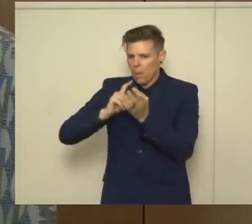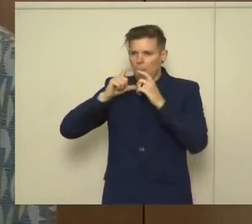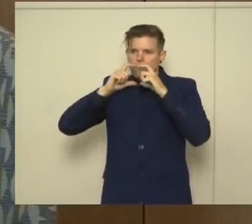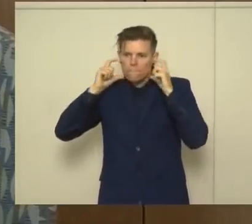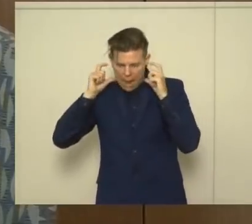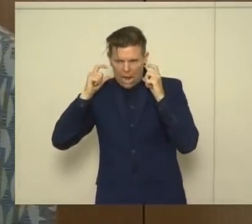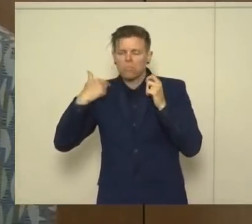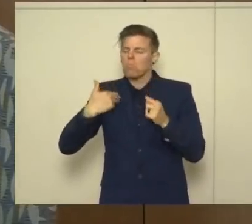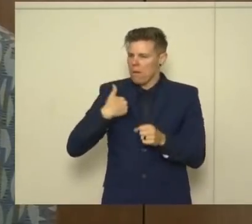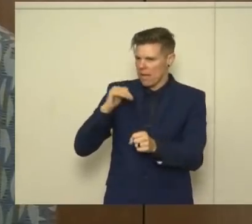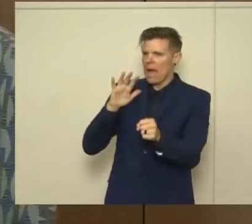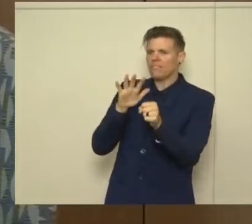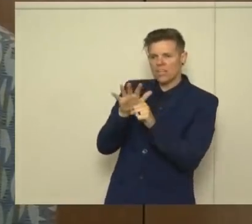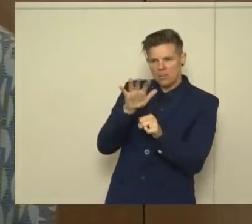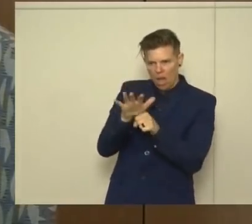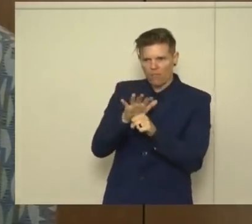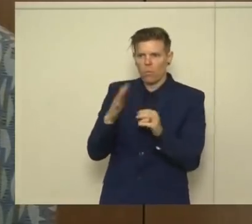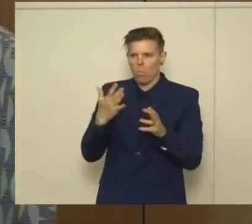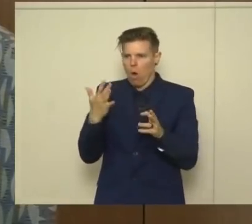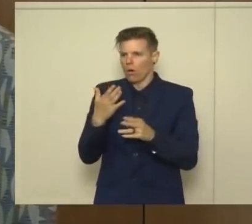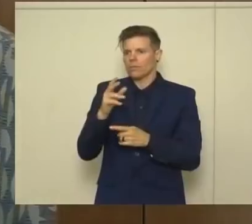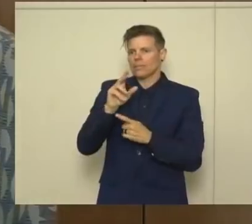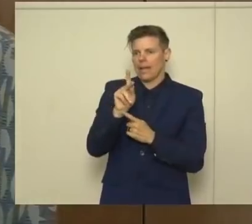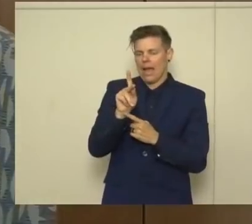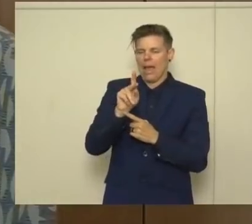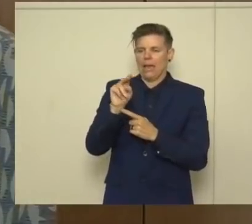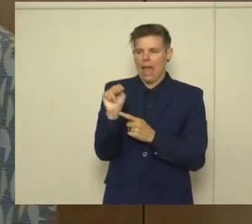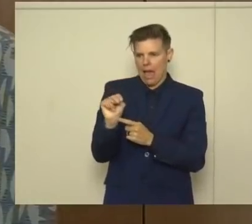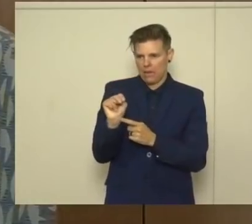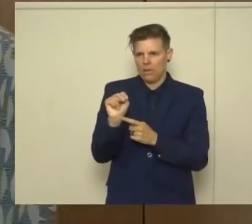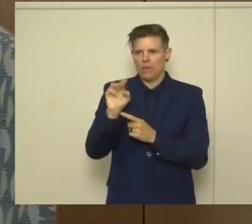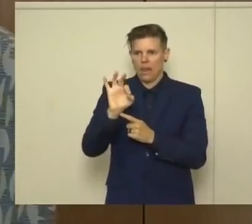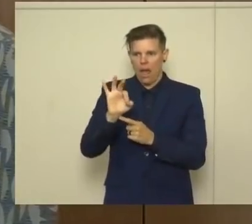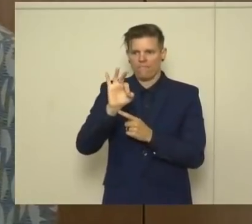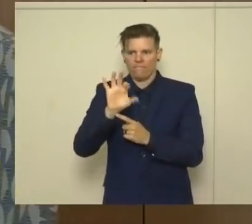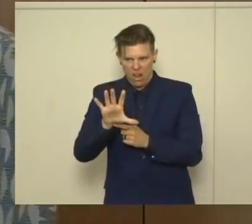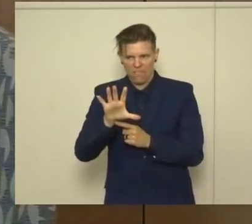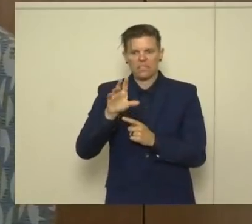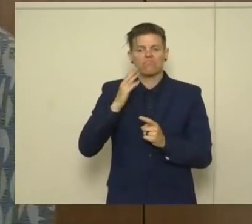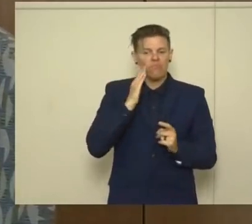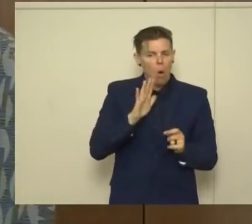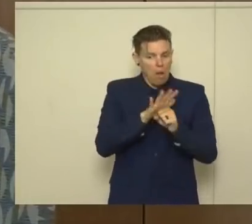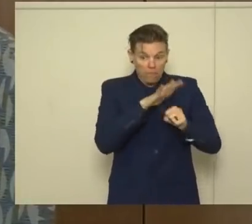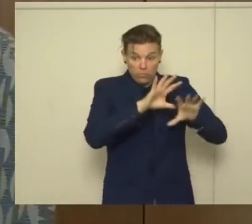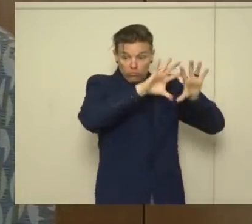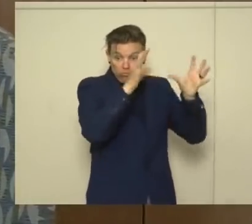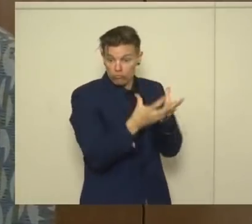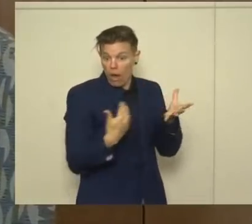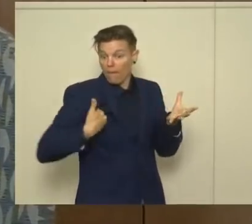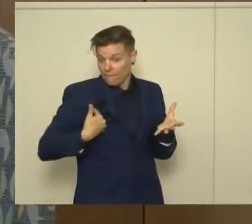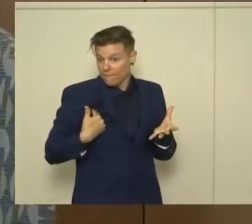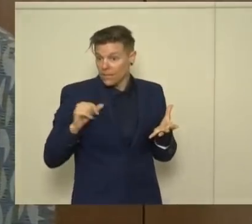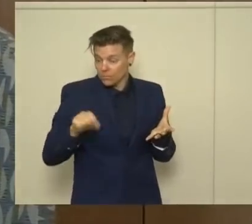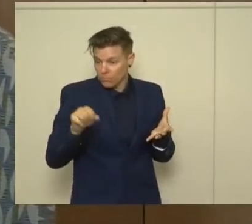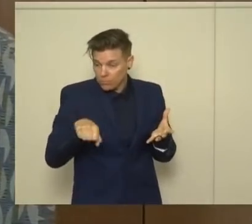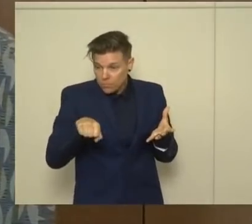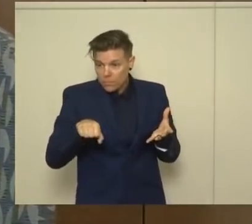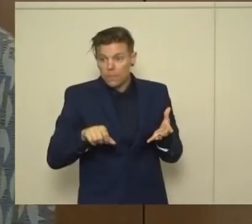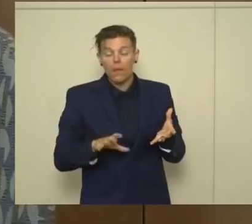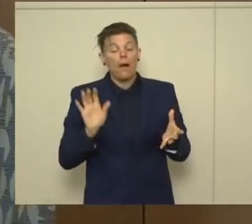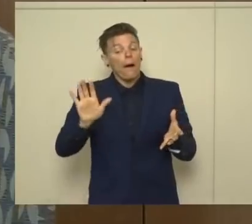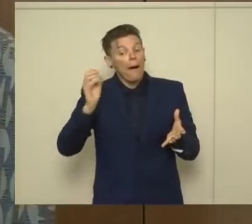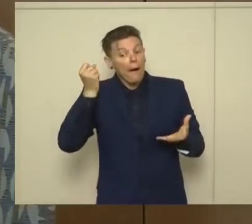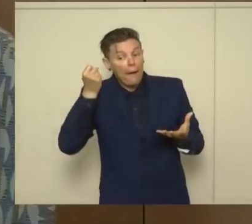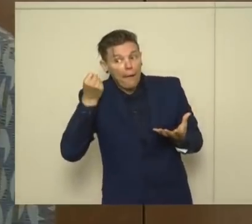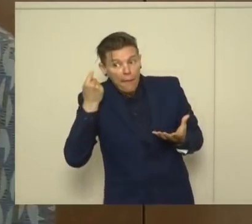the KN95, that those are all available. I want to give you a couple of caveats. That as schools open around the